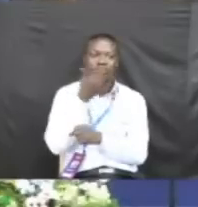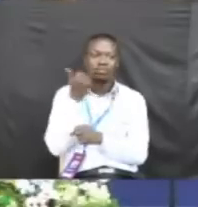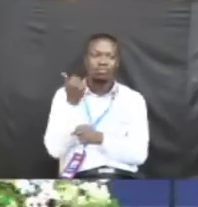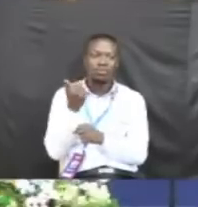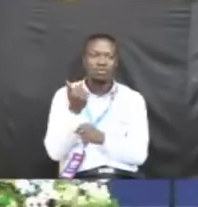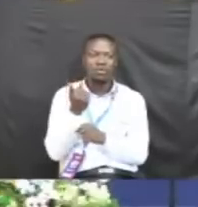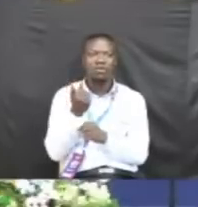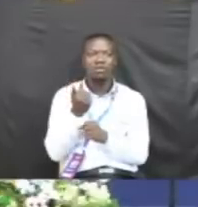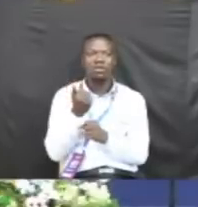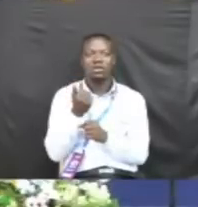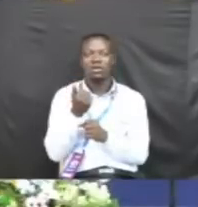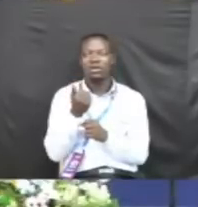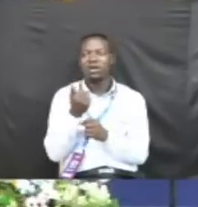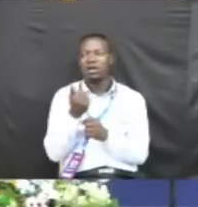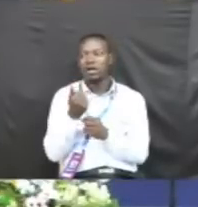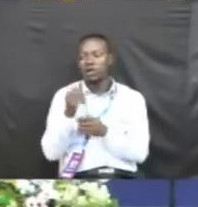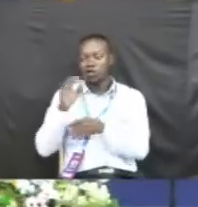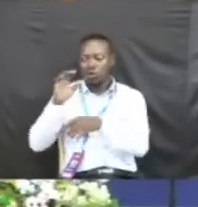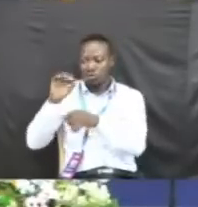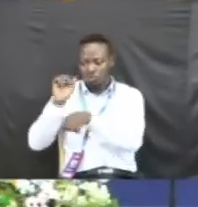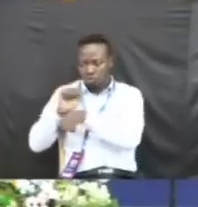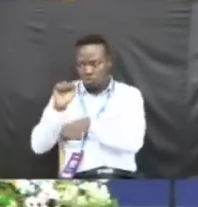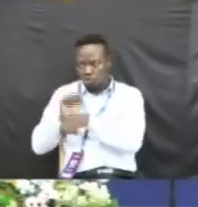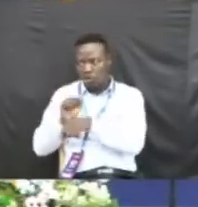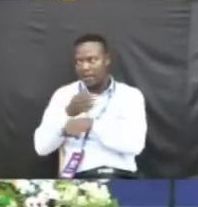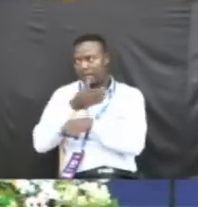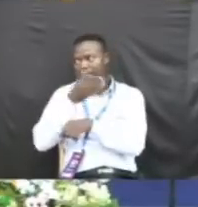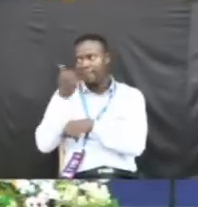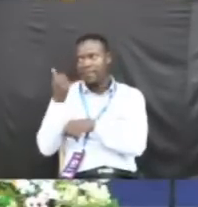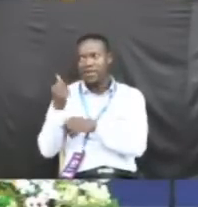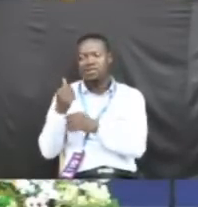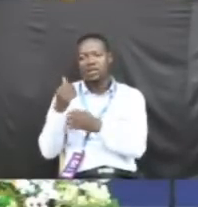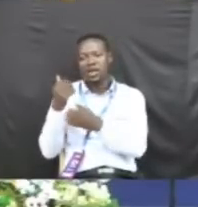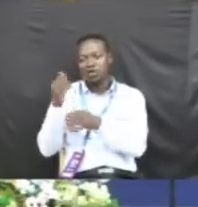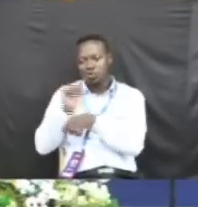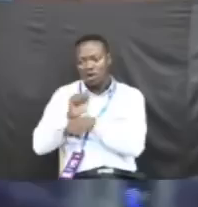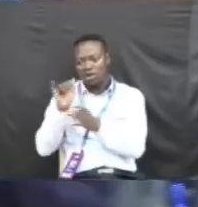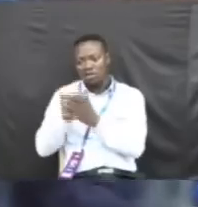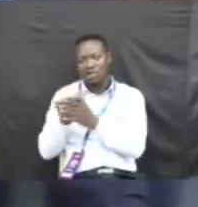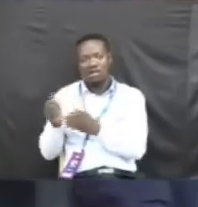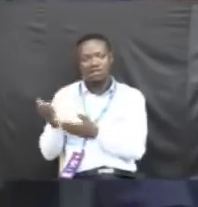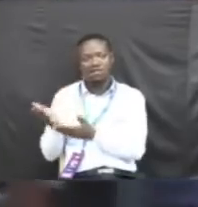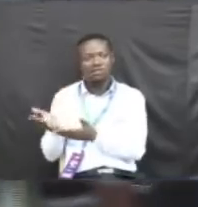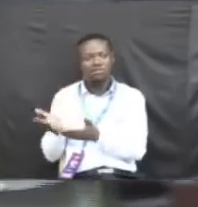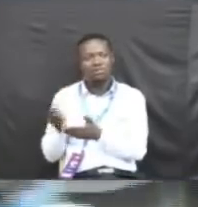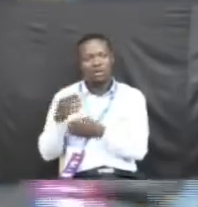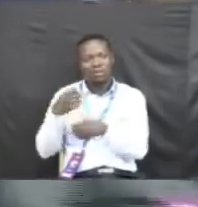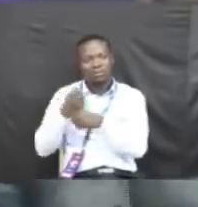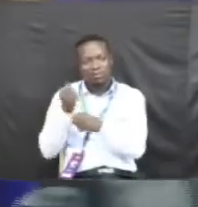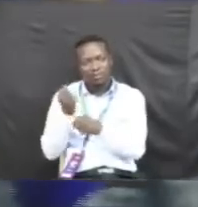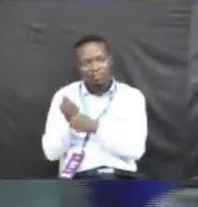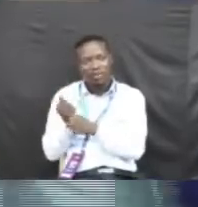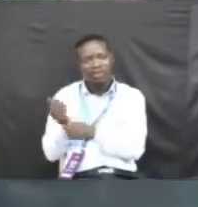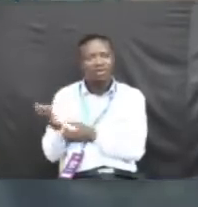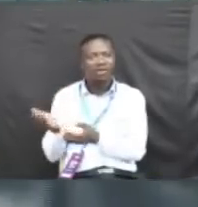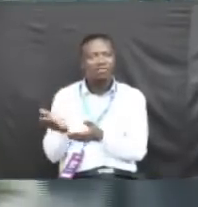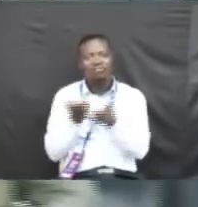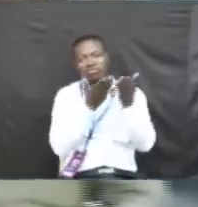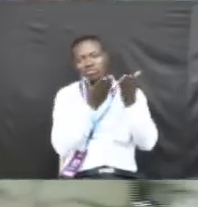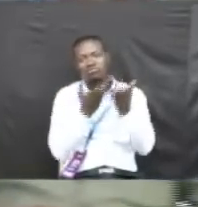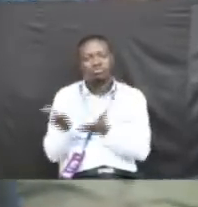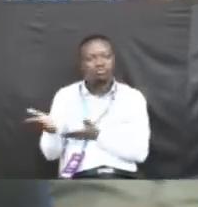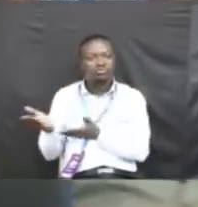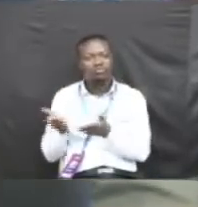export manufacturing company of the year award at the seventh Ghana manufacturing awards.